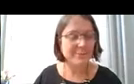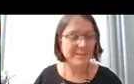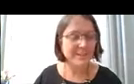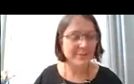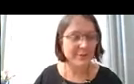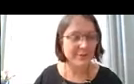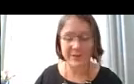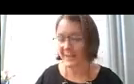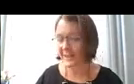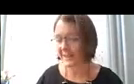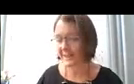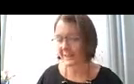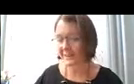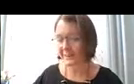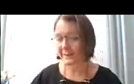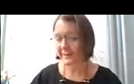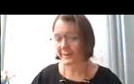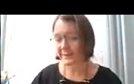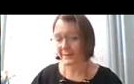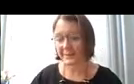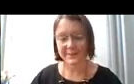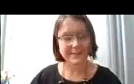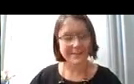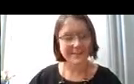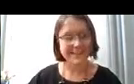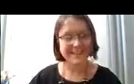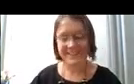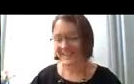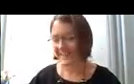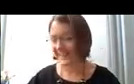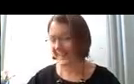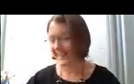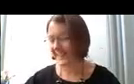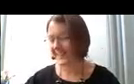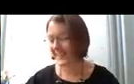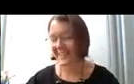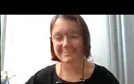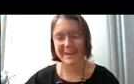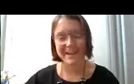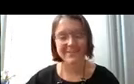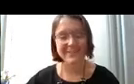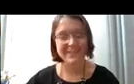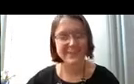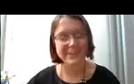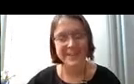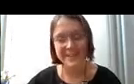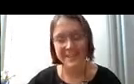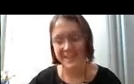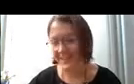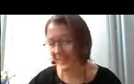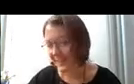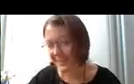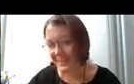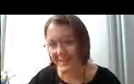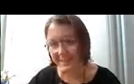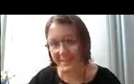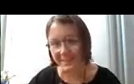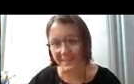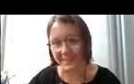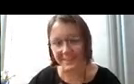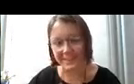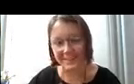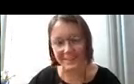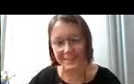How are you doing, Wendy? Have you got your three? Yeah, near enough, I think. Okay. Matt, have you got your three?